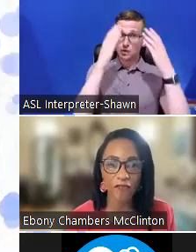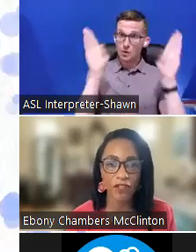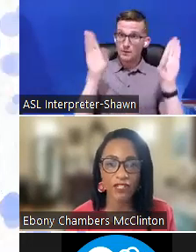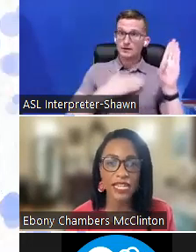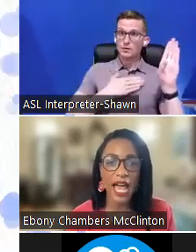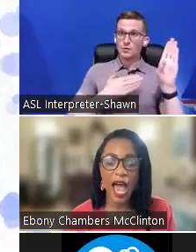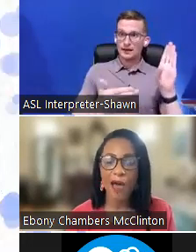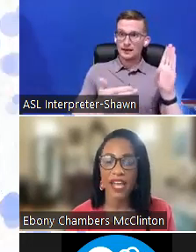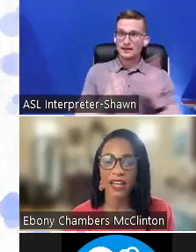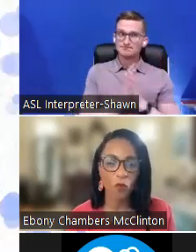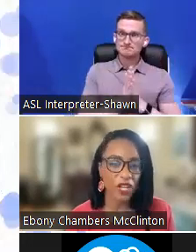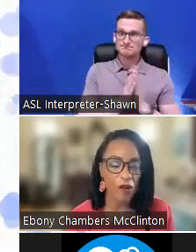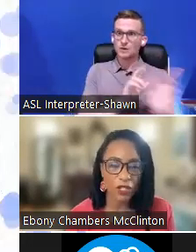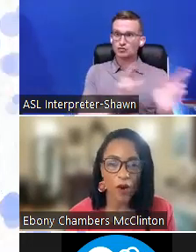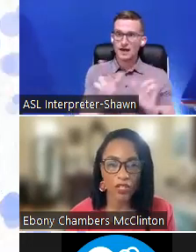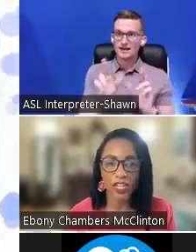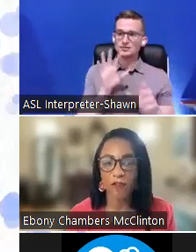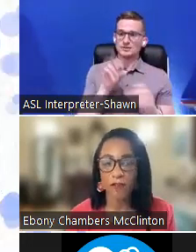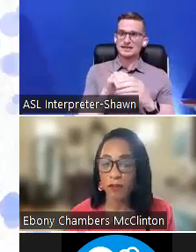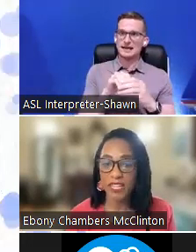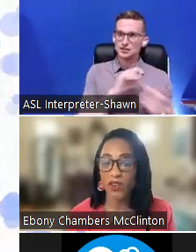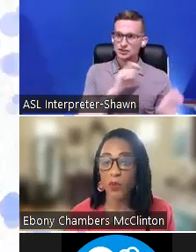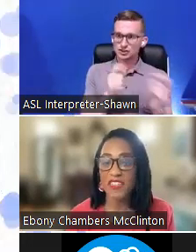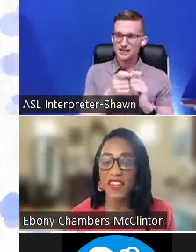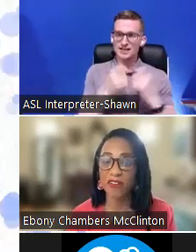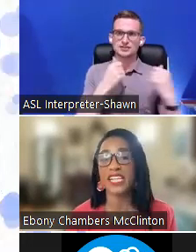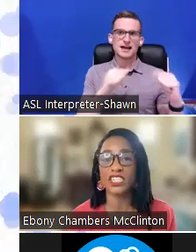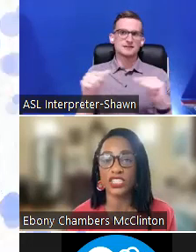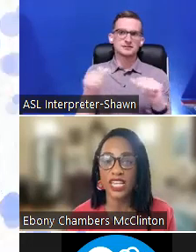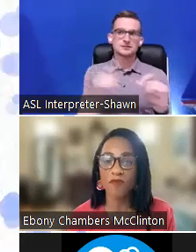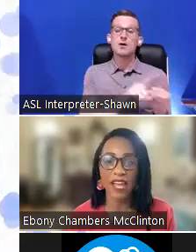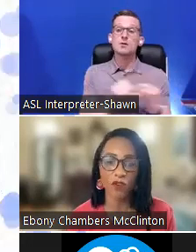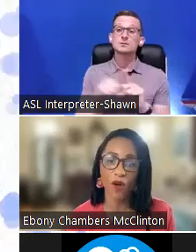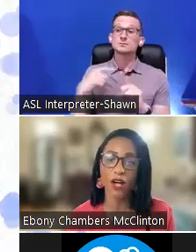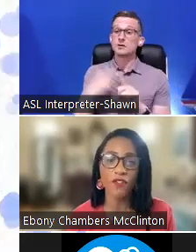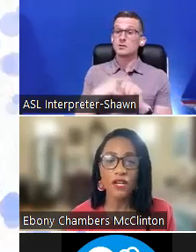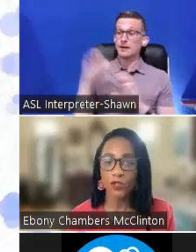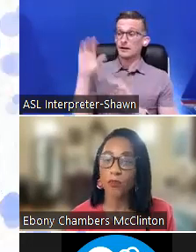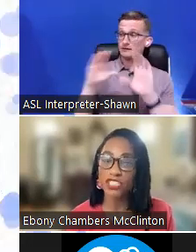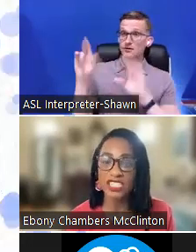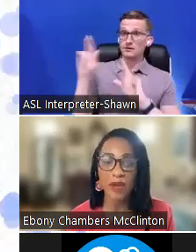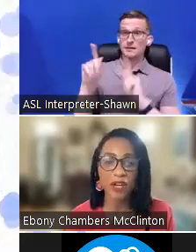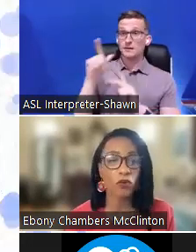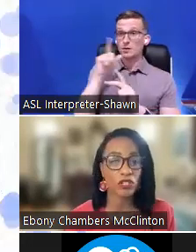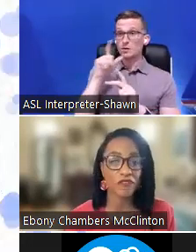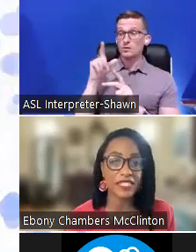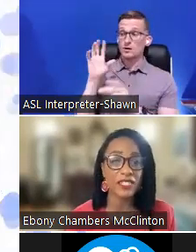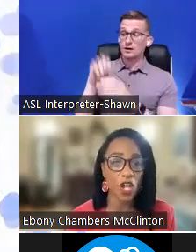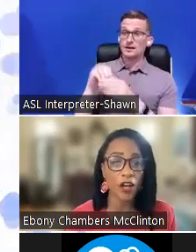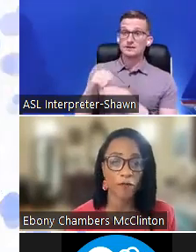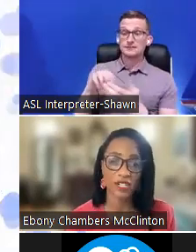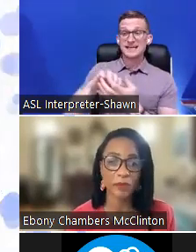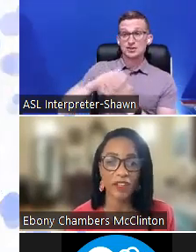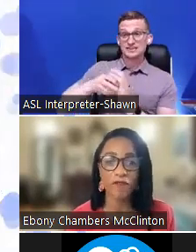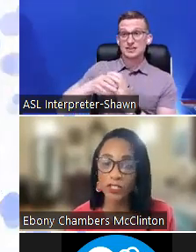change efforts. We also are looking for folks that are within the intersections of behavioral health. So emergency medical services,